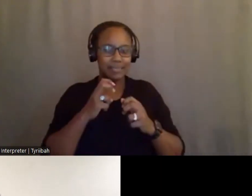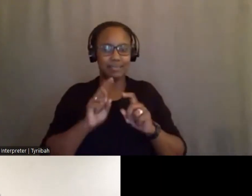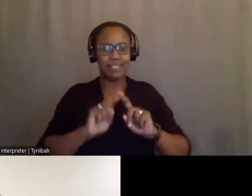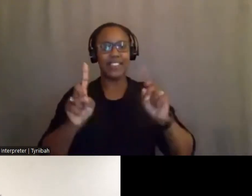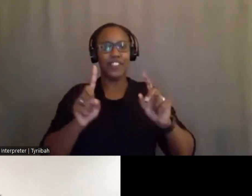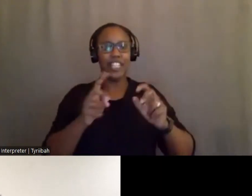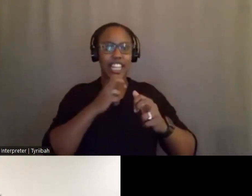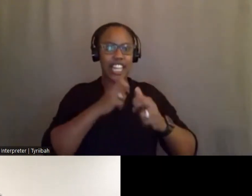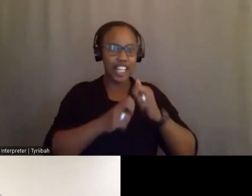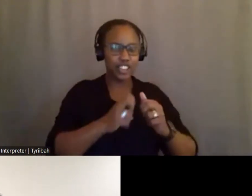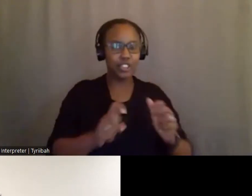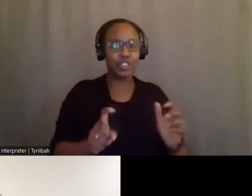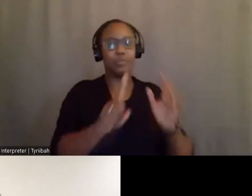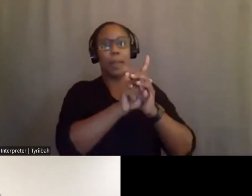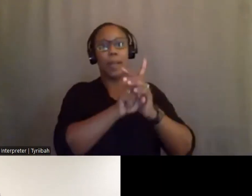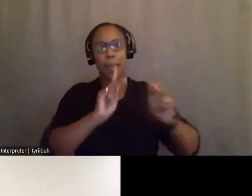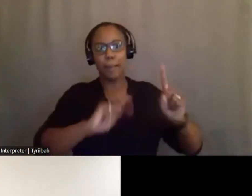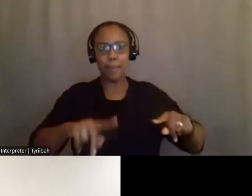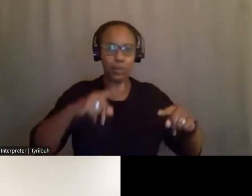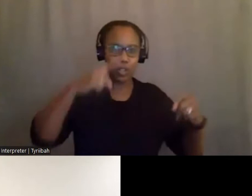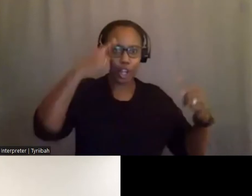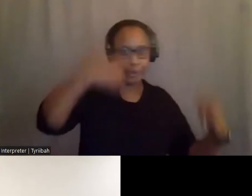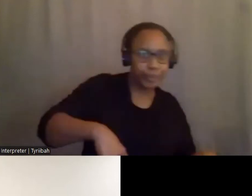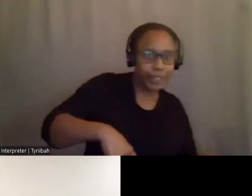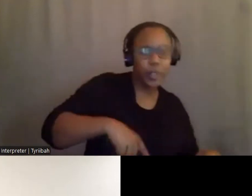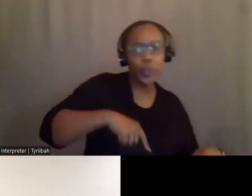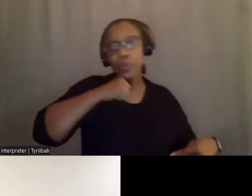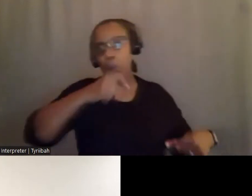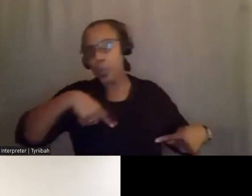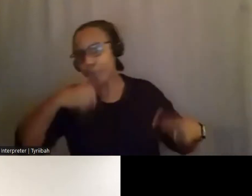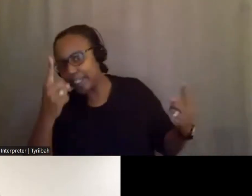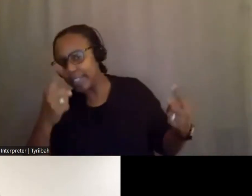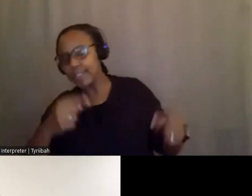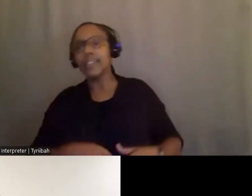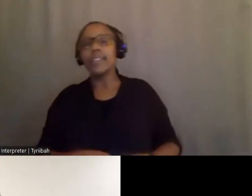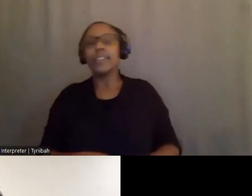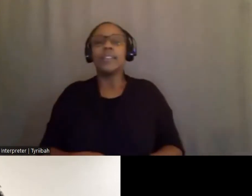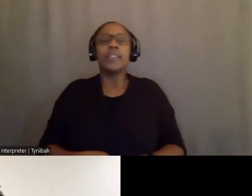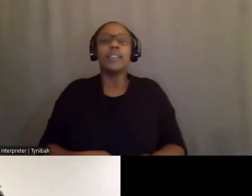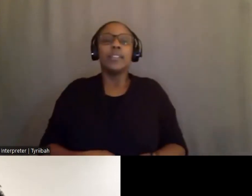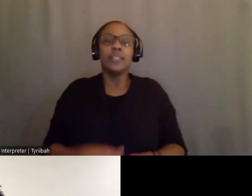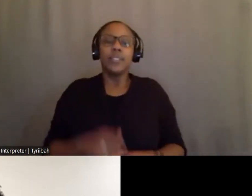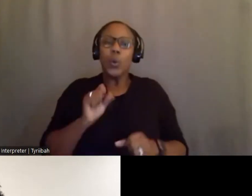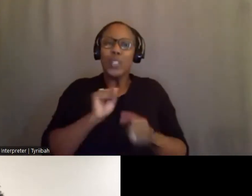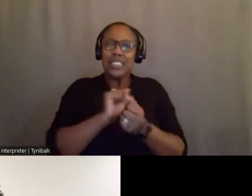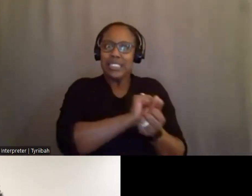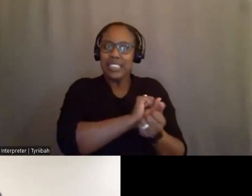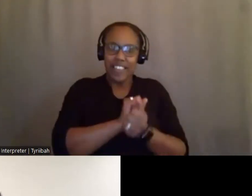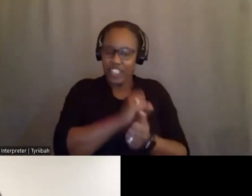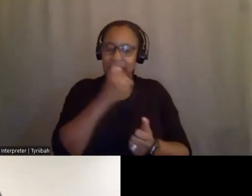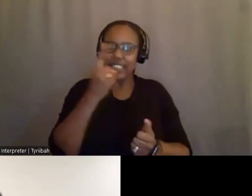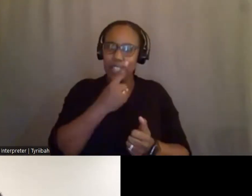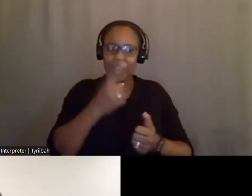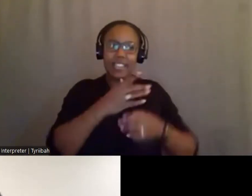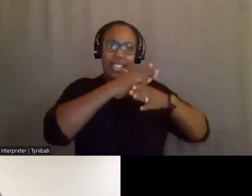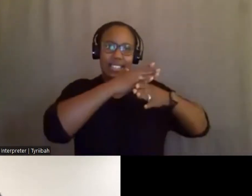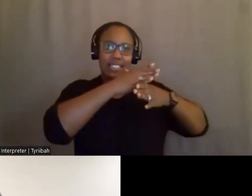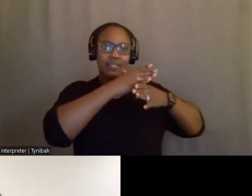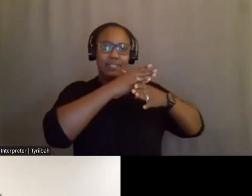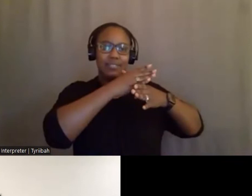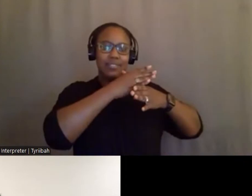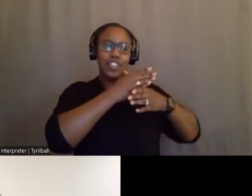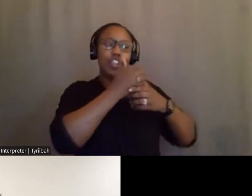Slavery is certainly one important issue that divides the nations. And so the Creek Nation